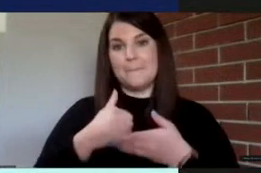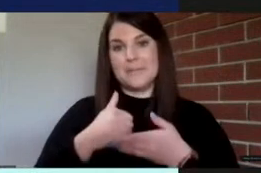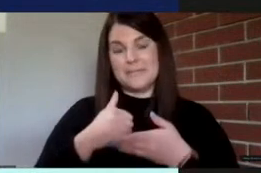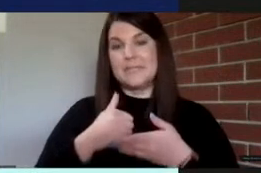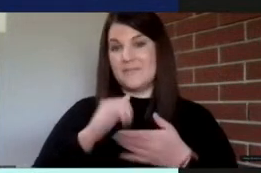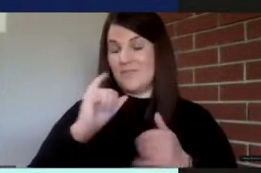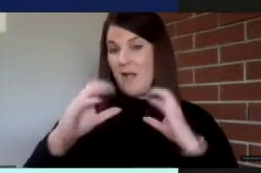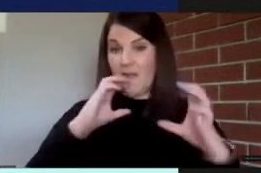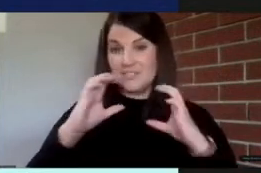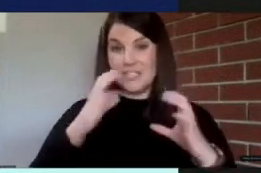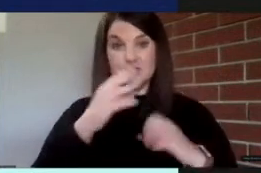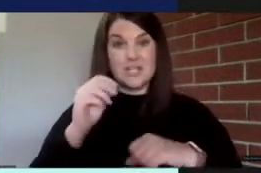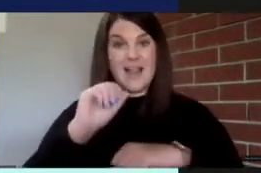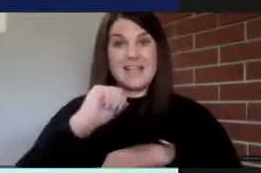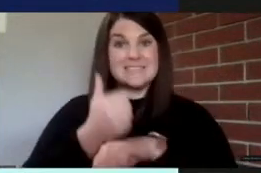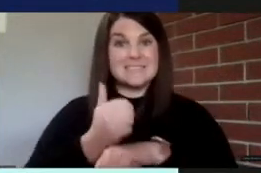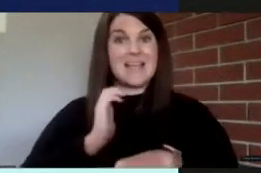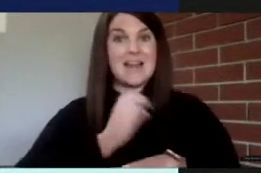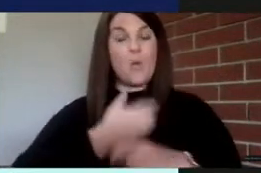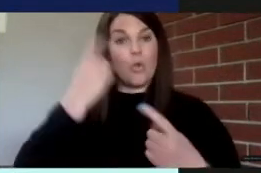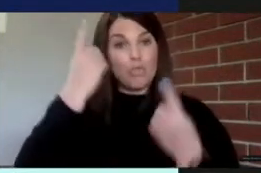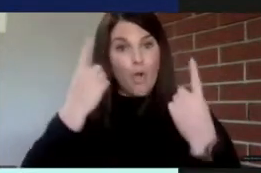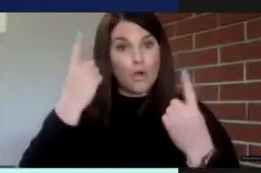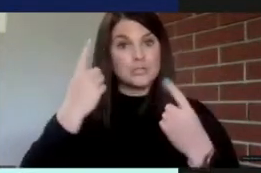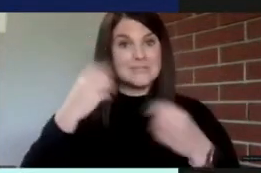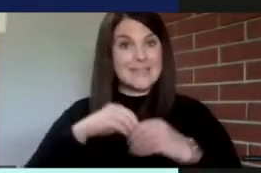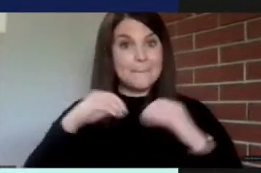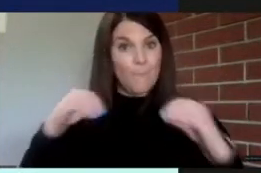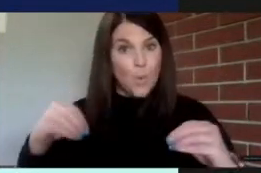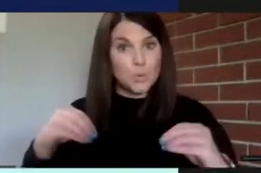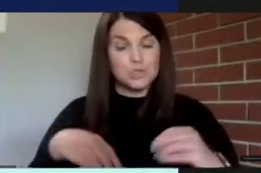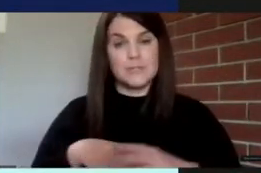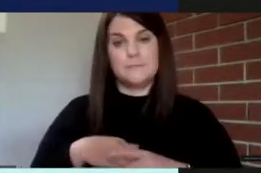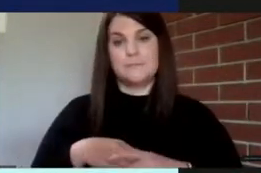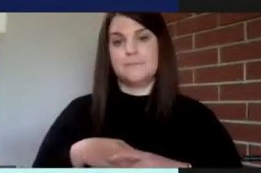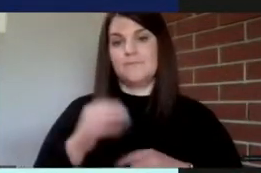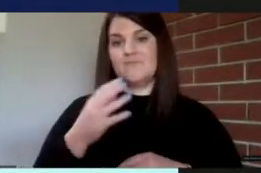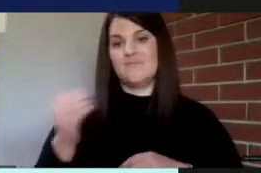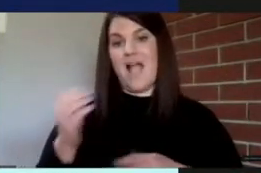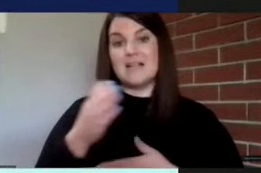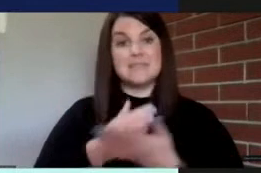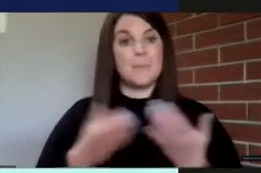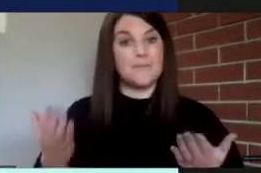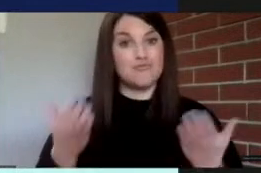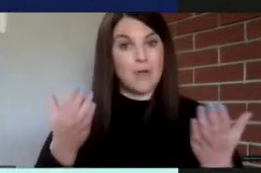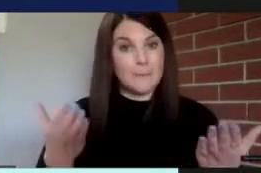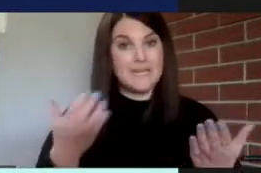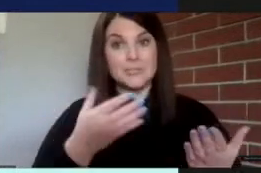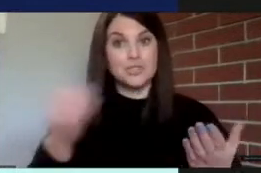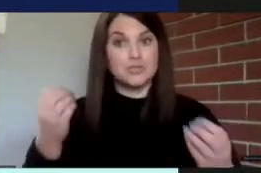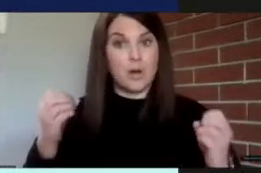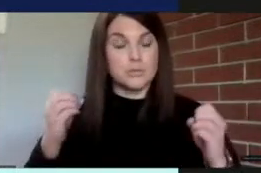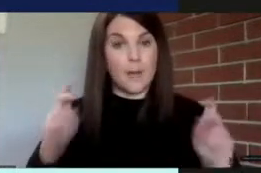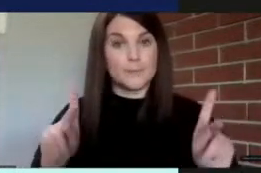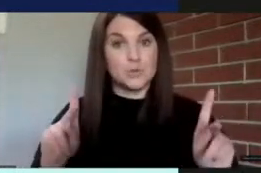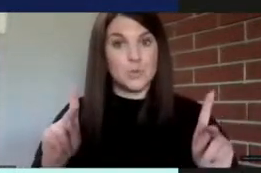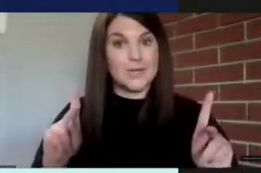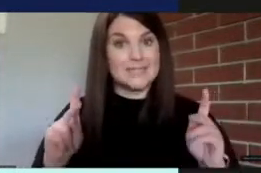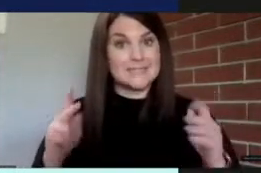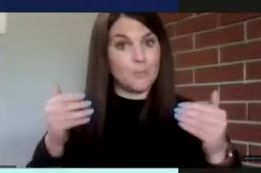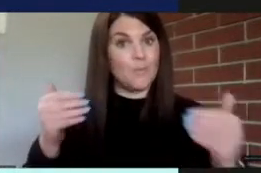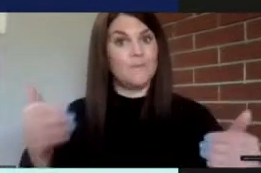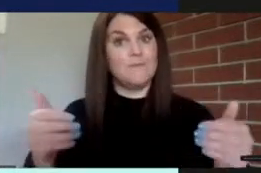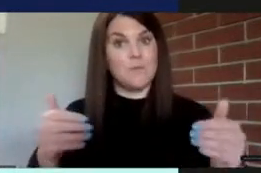conversation and set our thoughts in motion vis-a-vis some of the recommendations and some of the opportunities moving